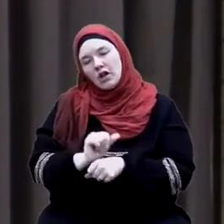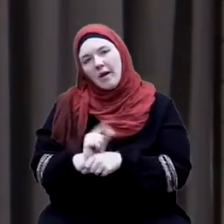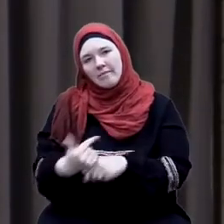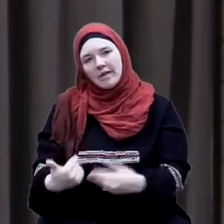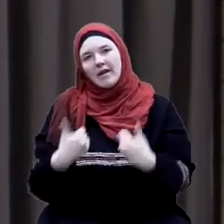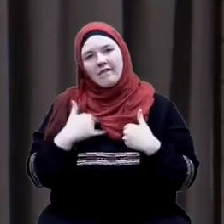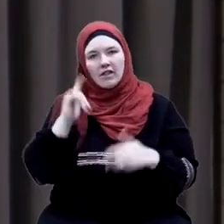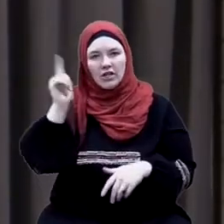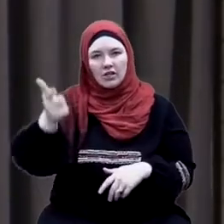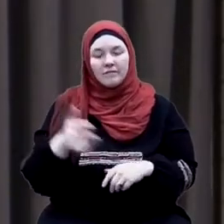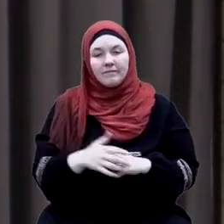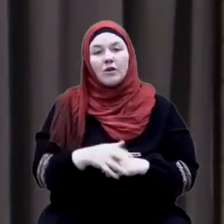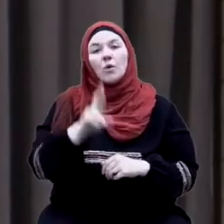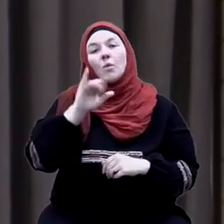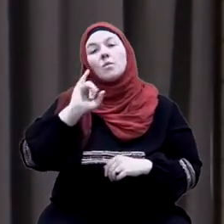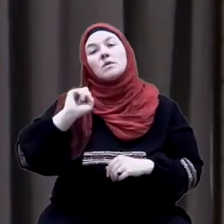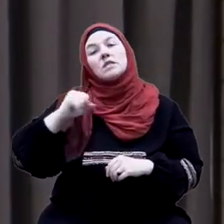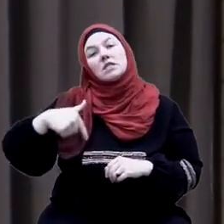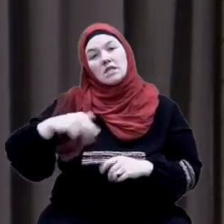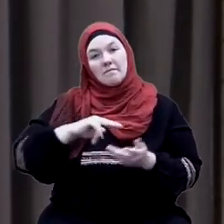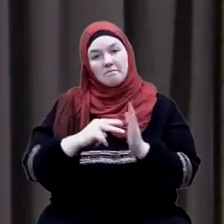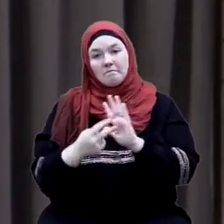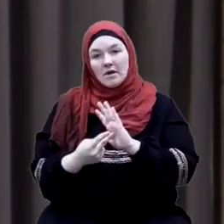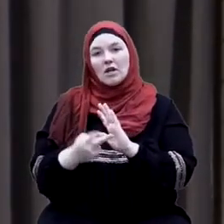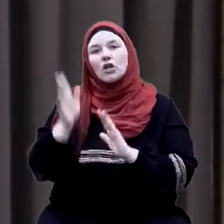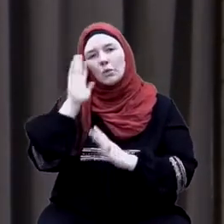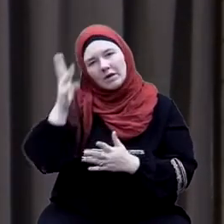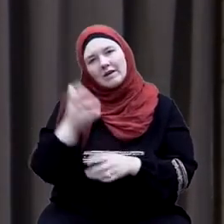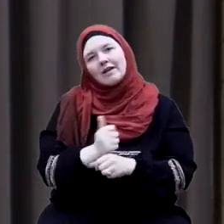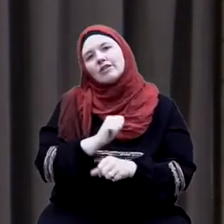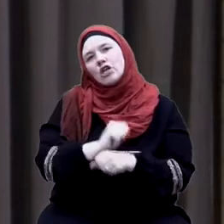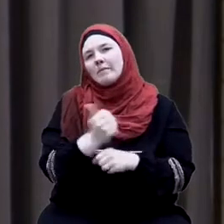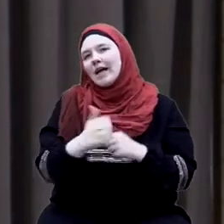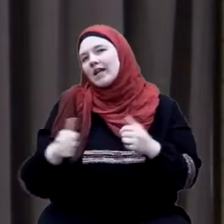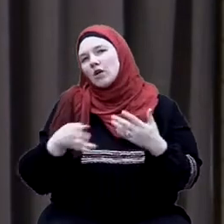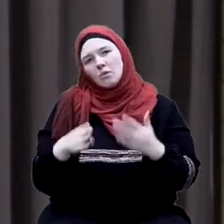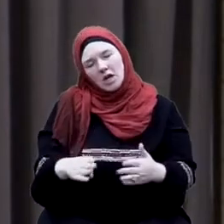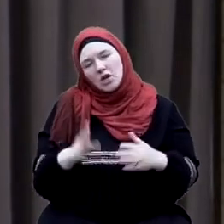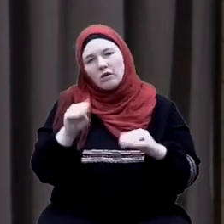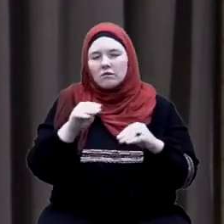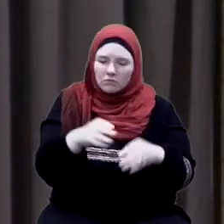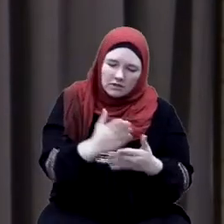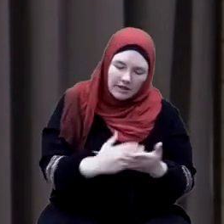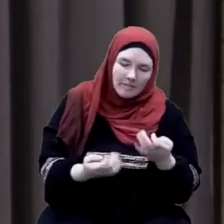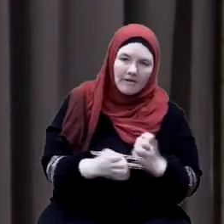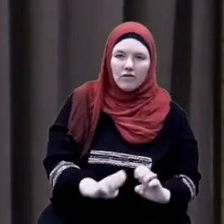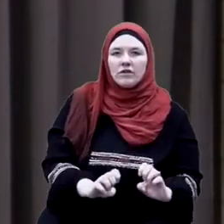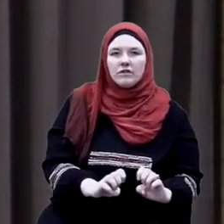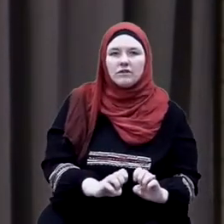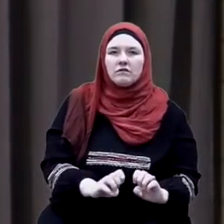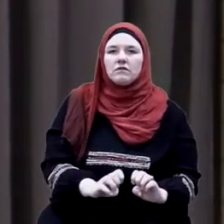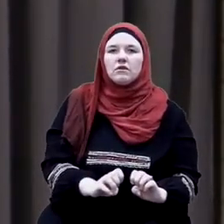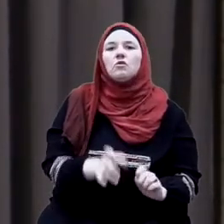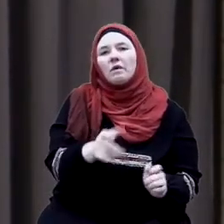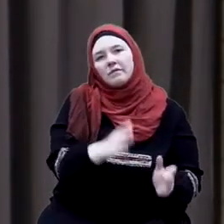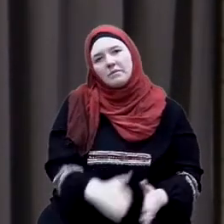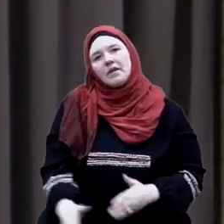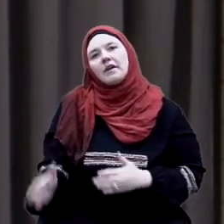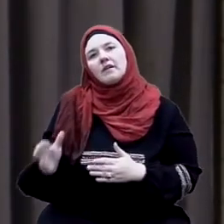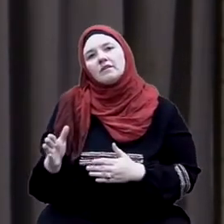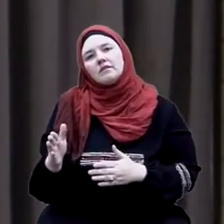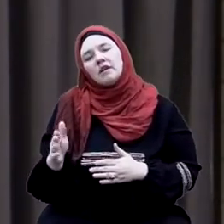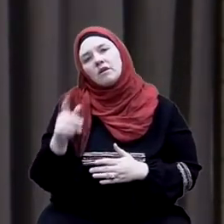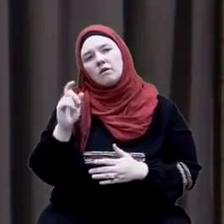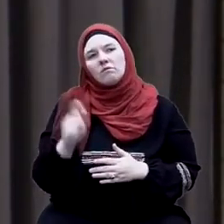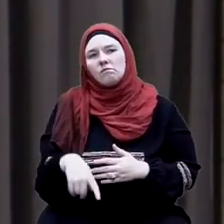adapt. Rizq will come to you anyway. Of course, you have to put effort, and you have to plan, and